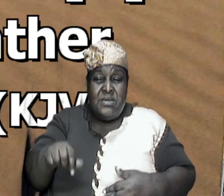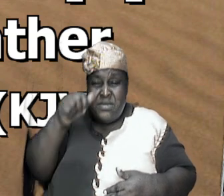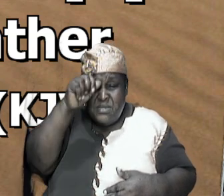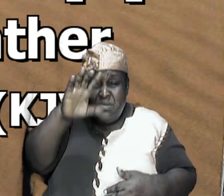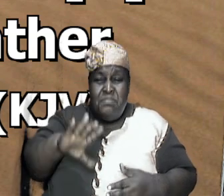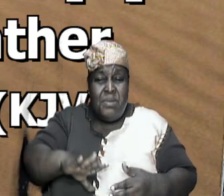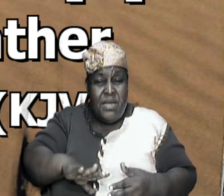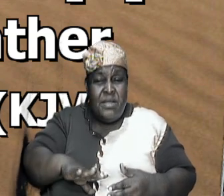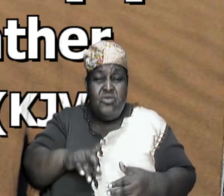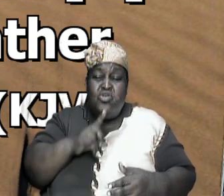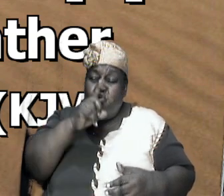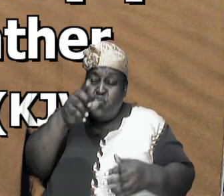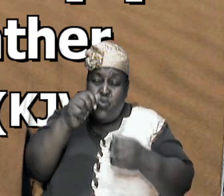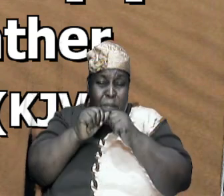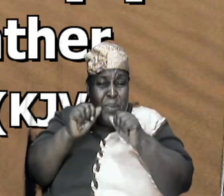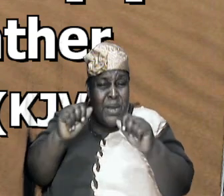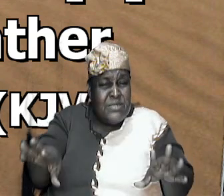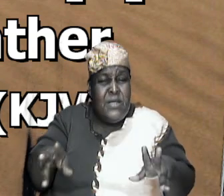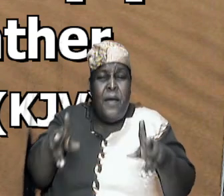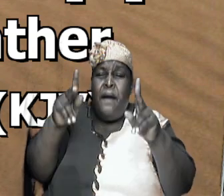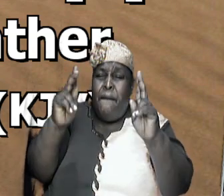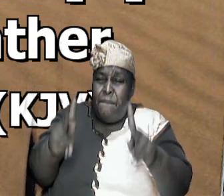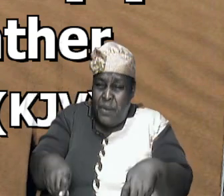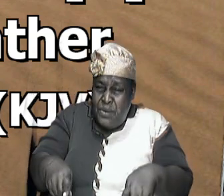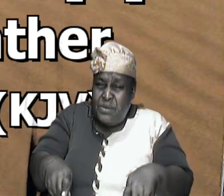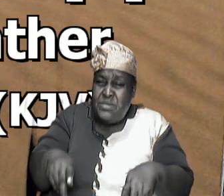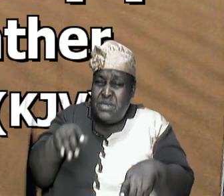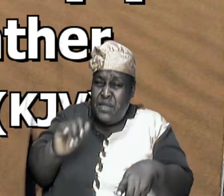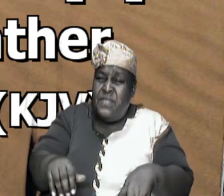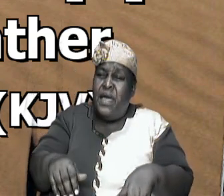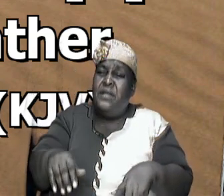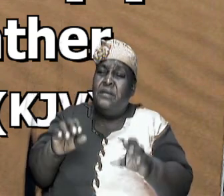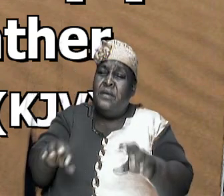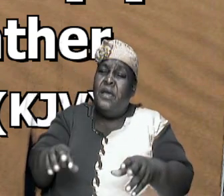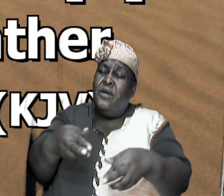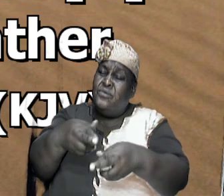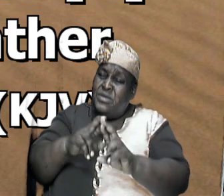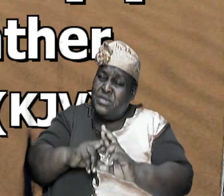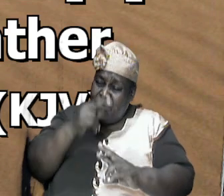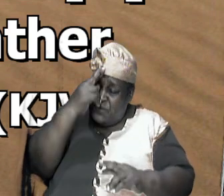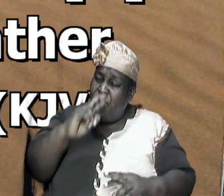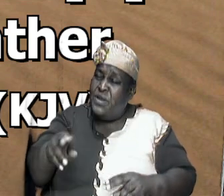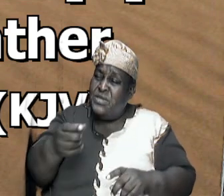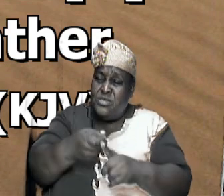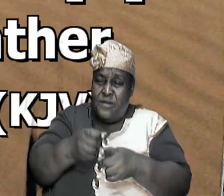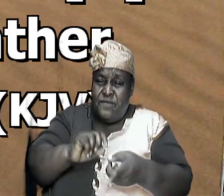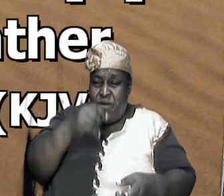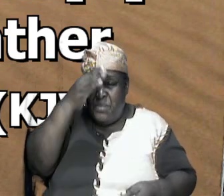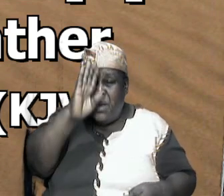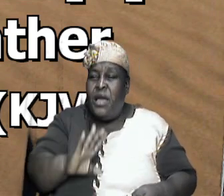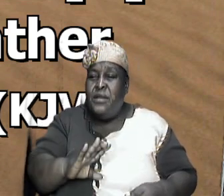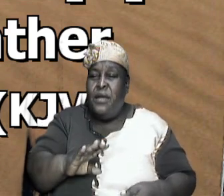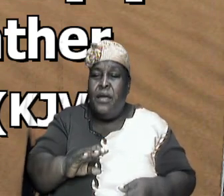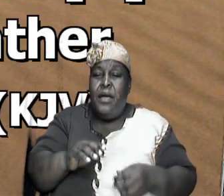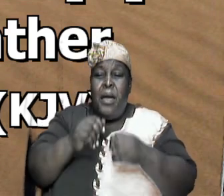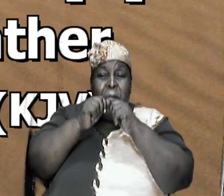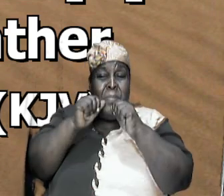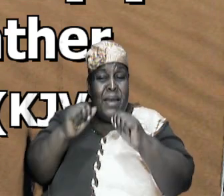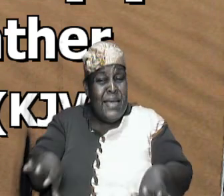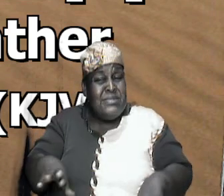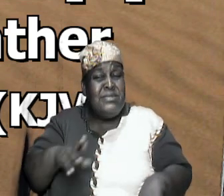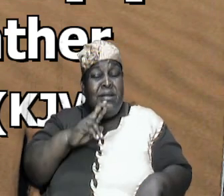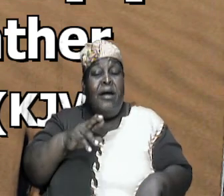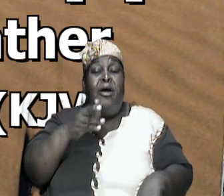truly blessed. The person that can receive a revelation from God. So he said, "Blessed art thou,